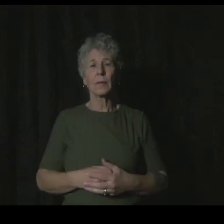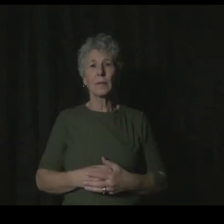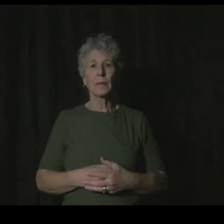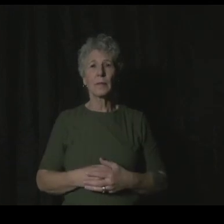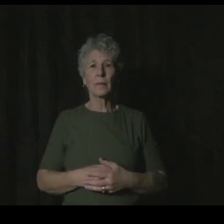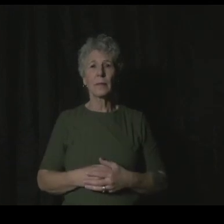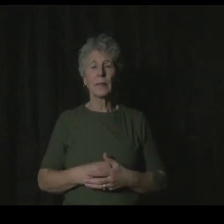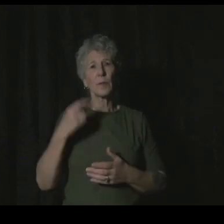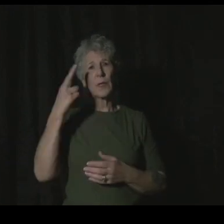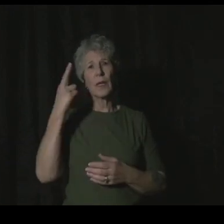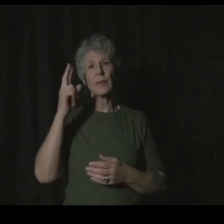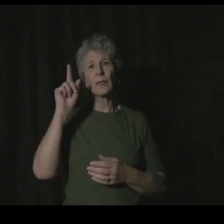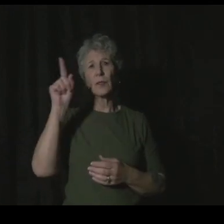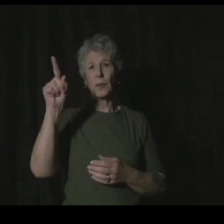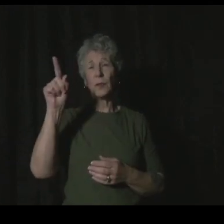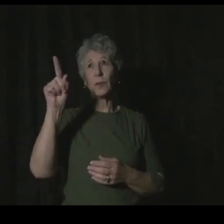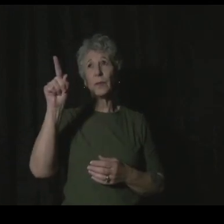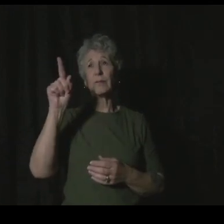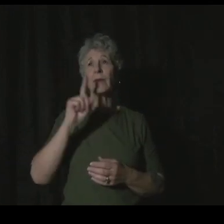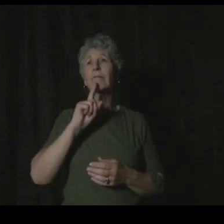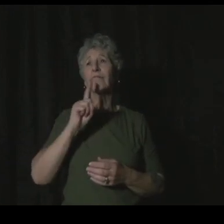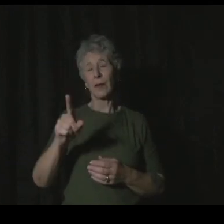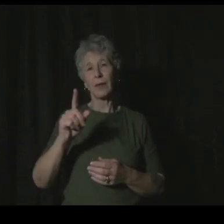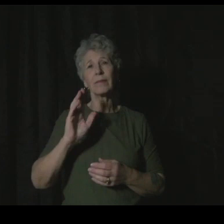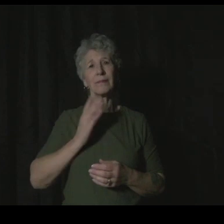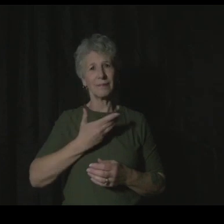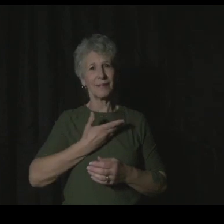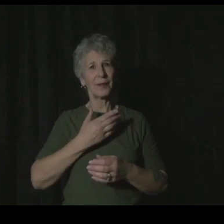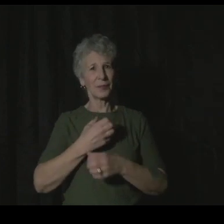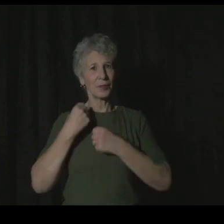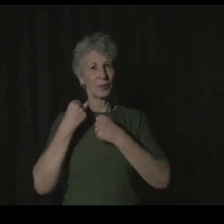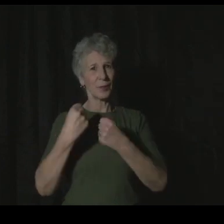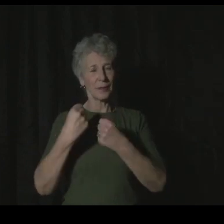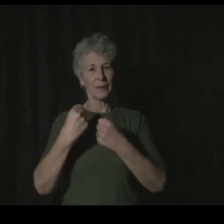and realize that you are our strength and that, yes,